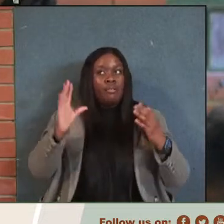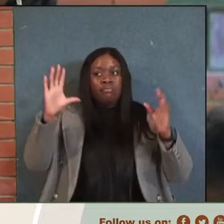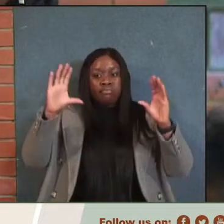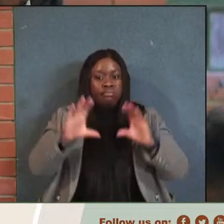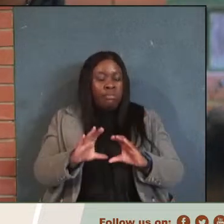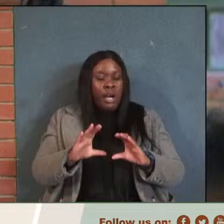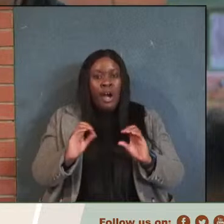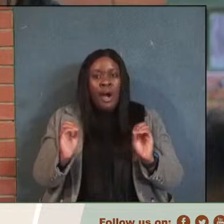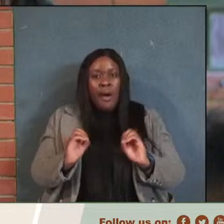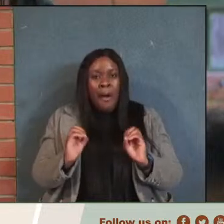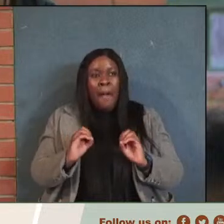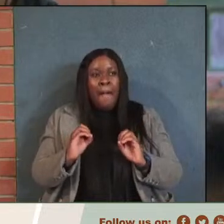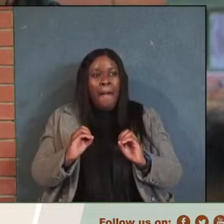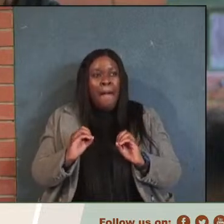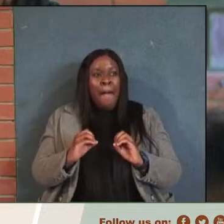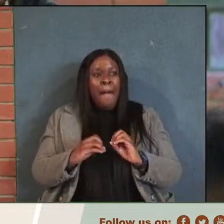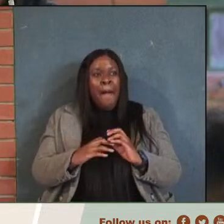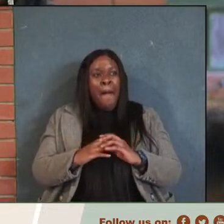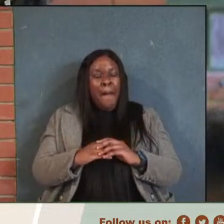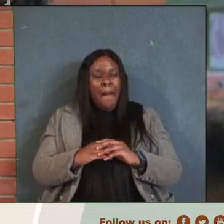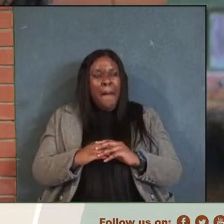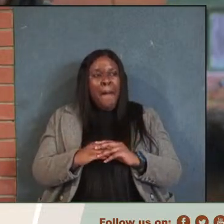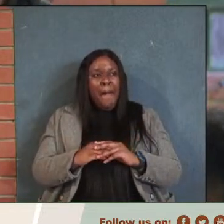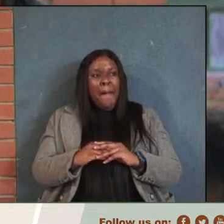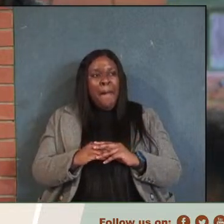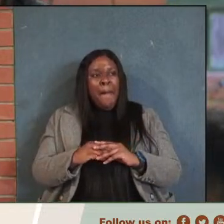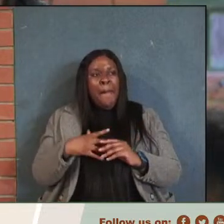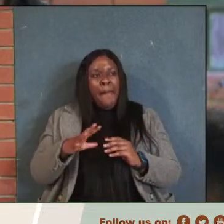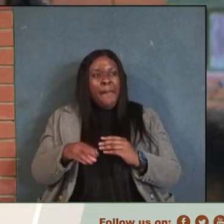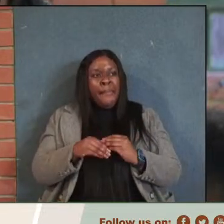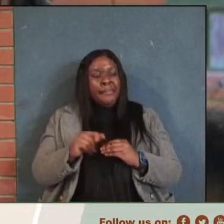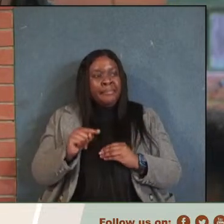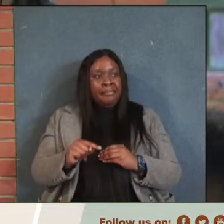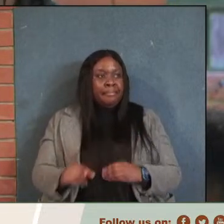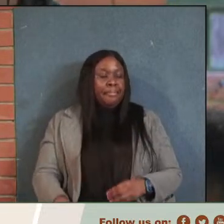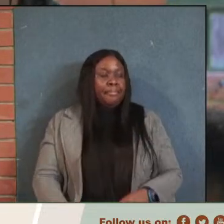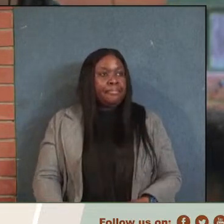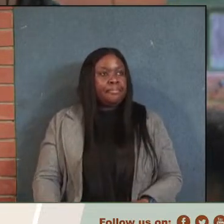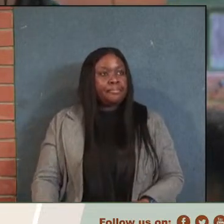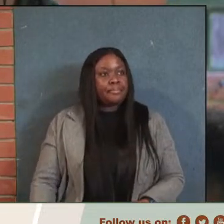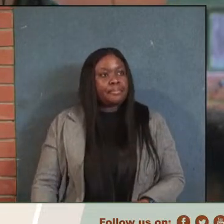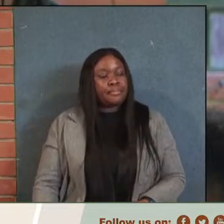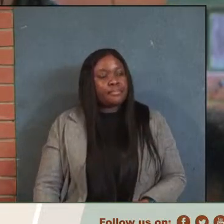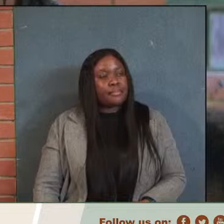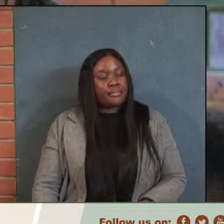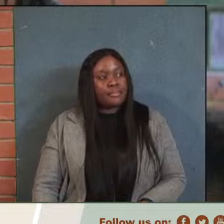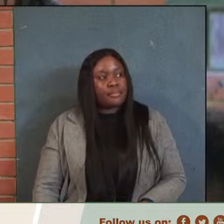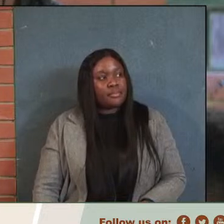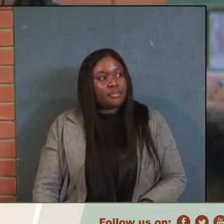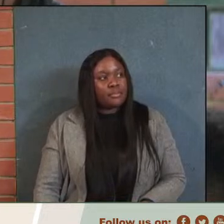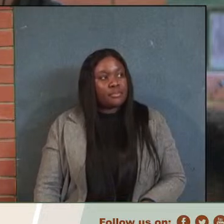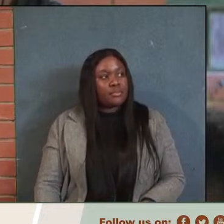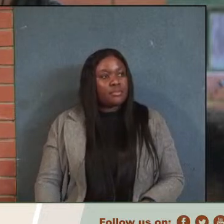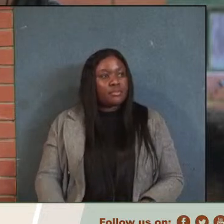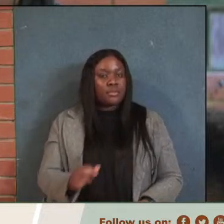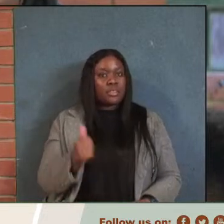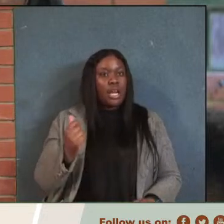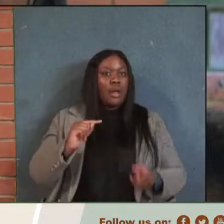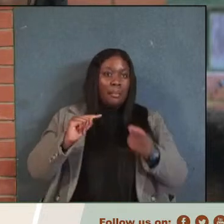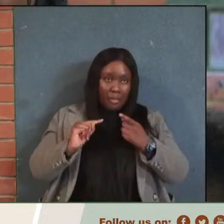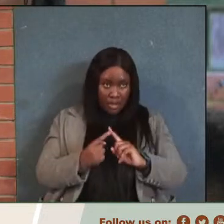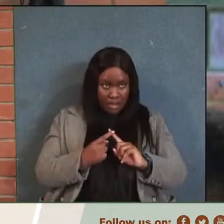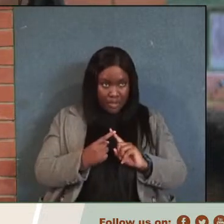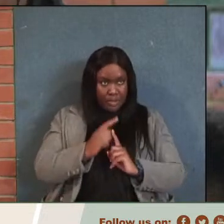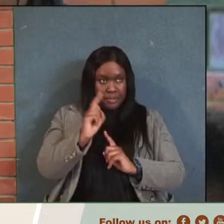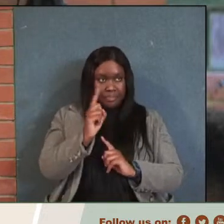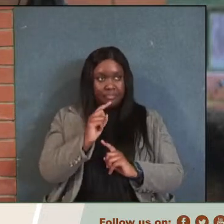in? So now I'd like to as I said, I want to add to that point. Another point I would like to mention is that in the